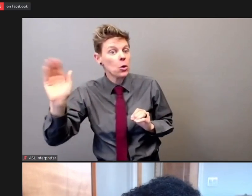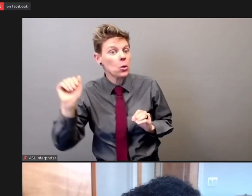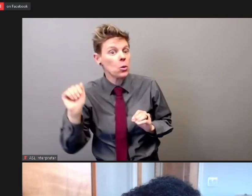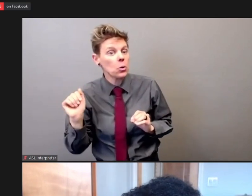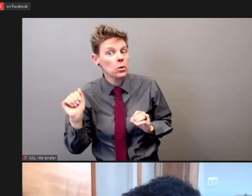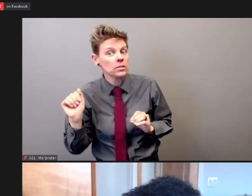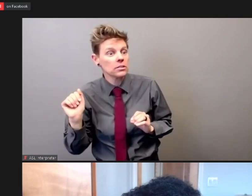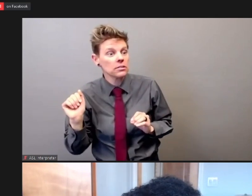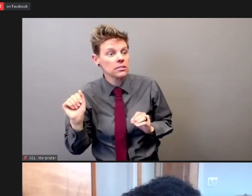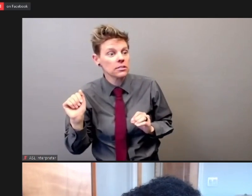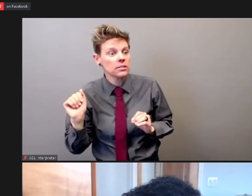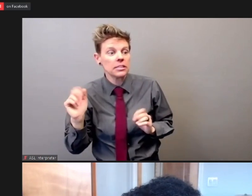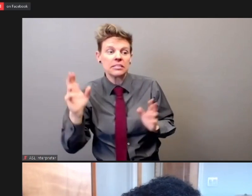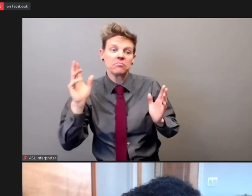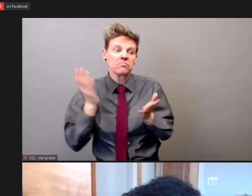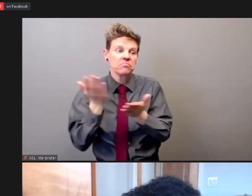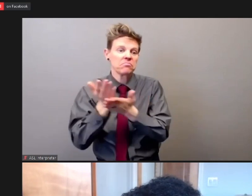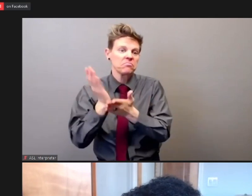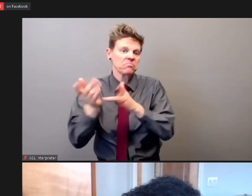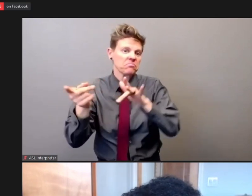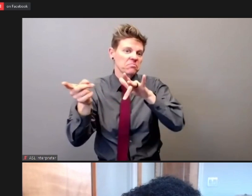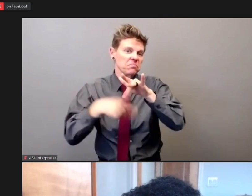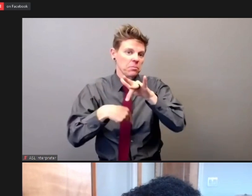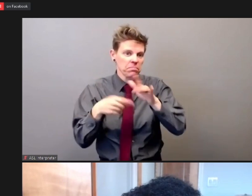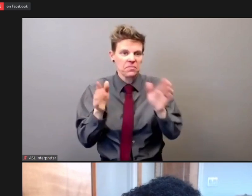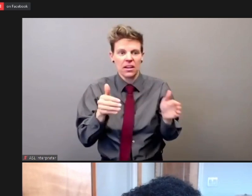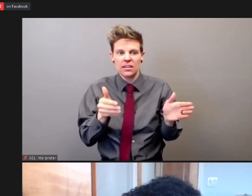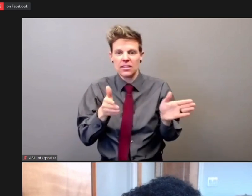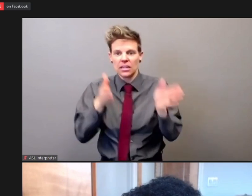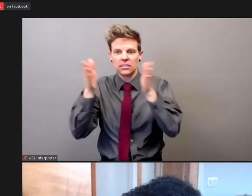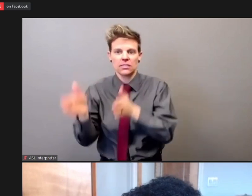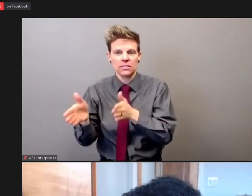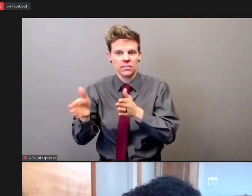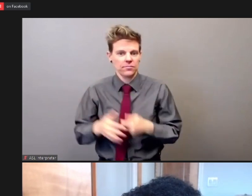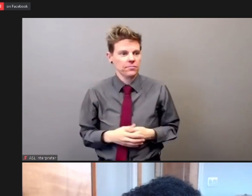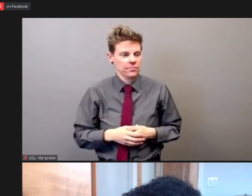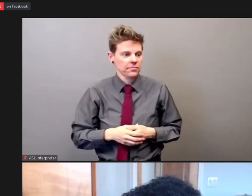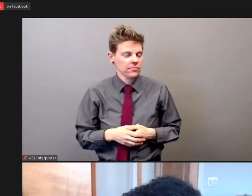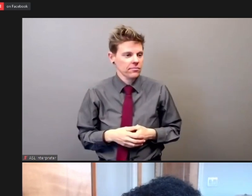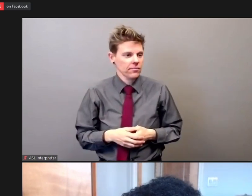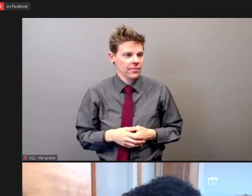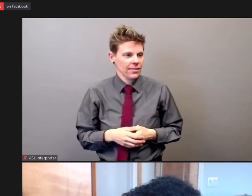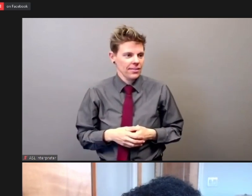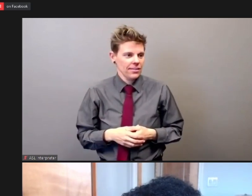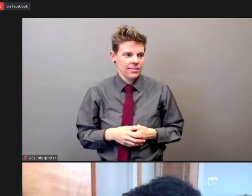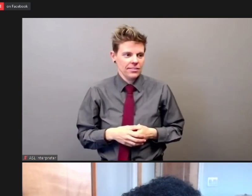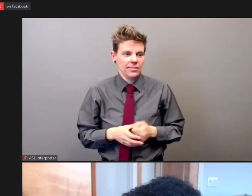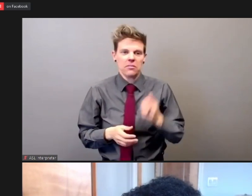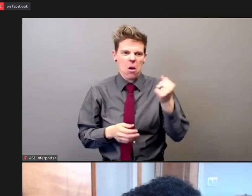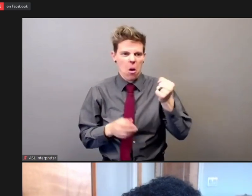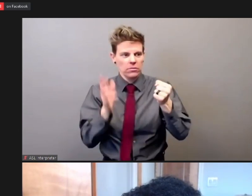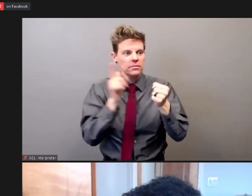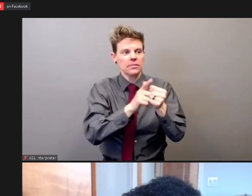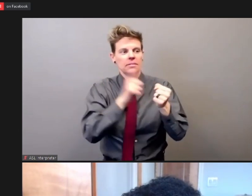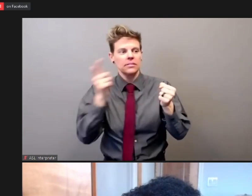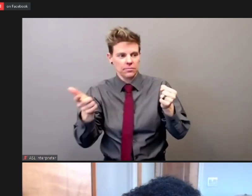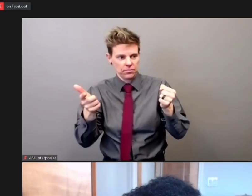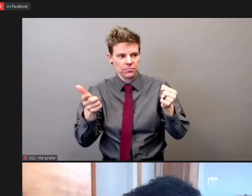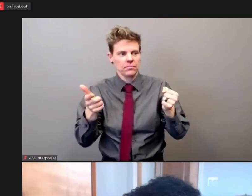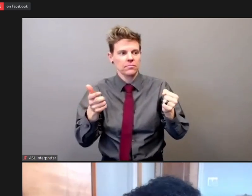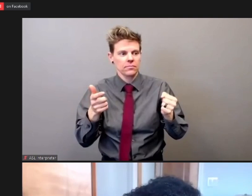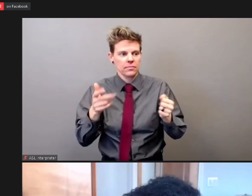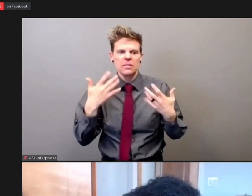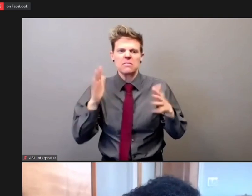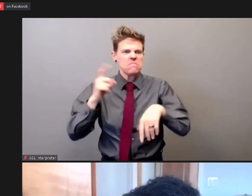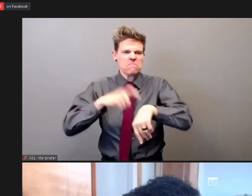Okay, we're gonna have to put a pin in that one. And Governor, I will turn it back to you to wrap us up. Well, I'm